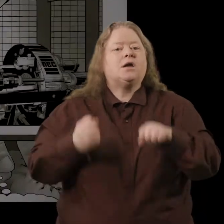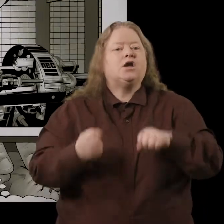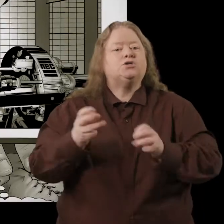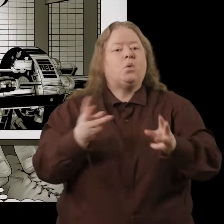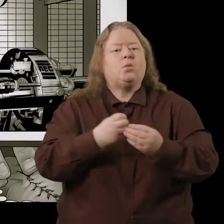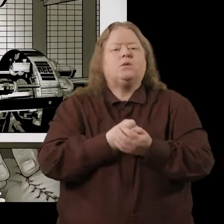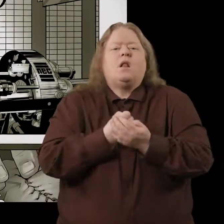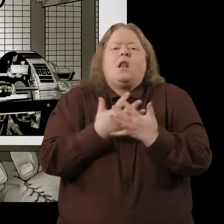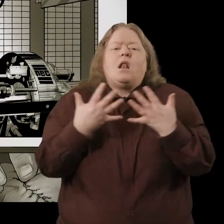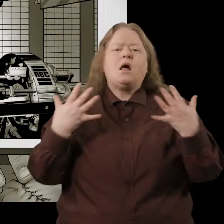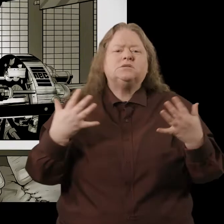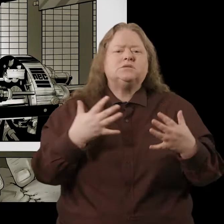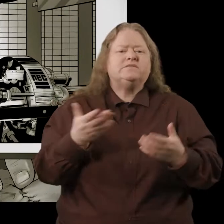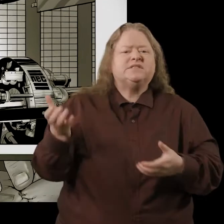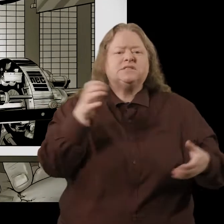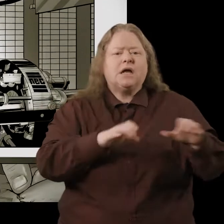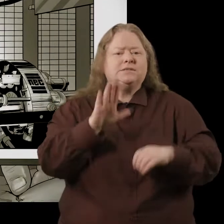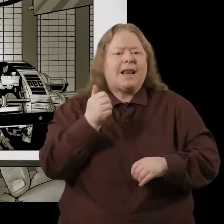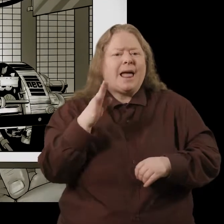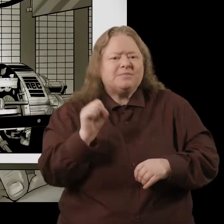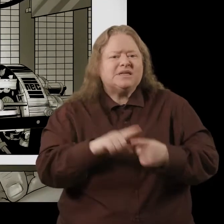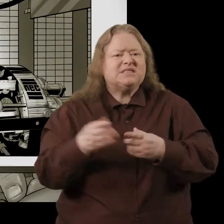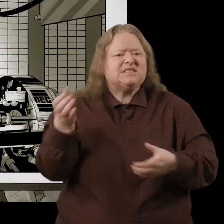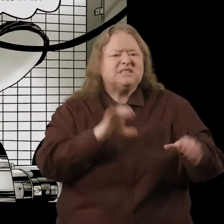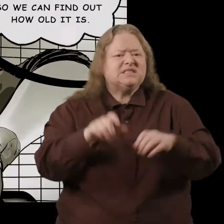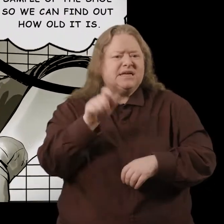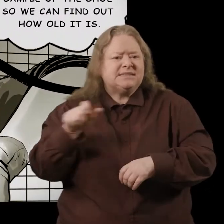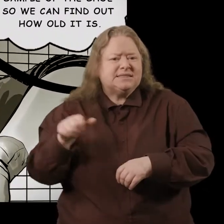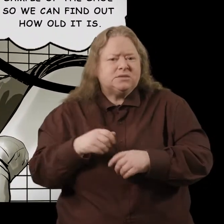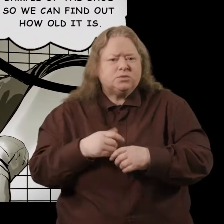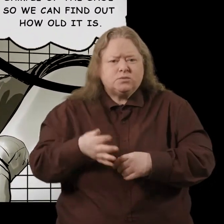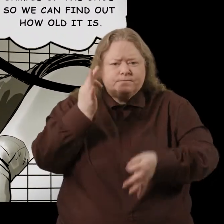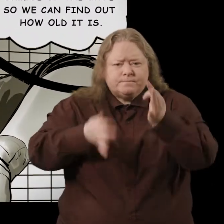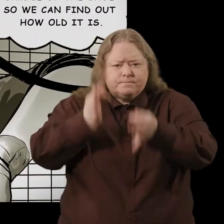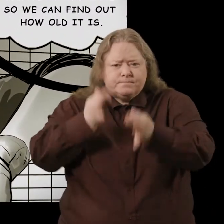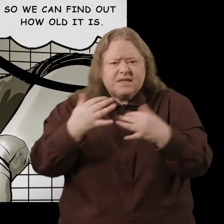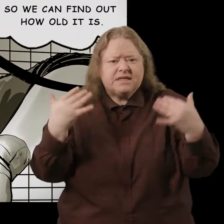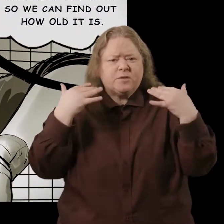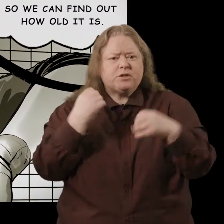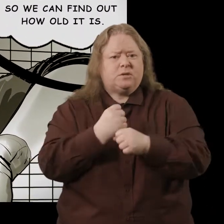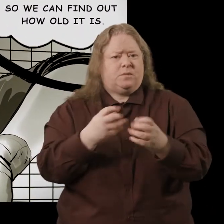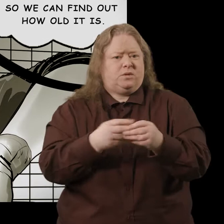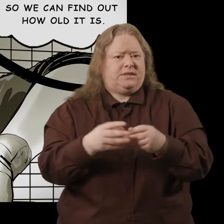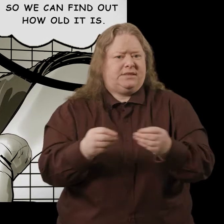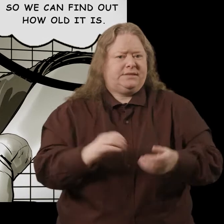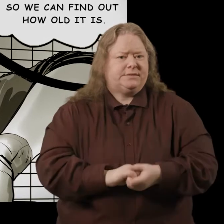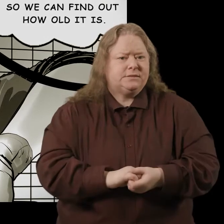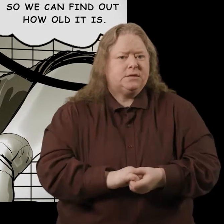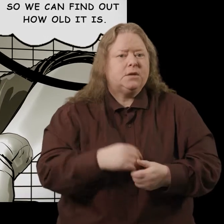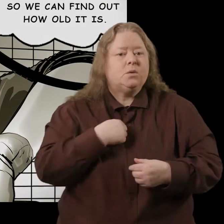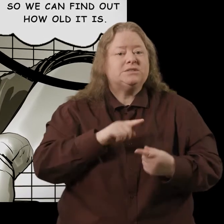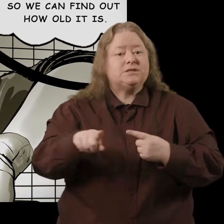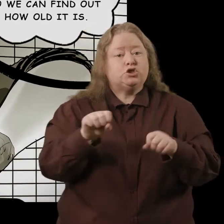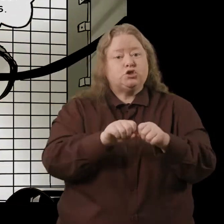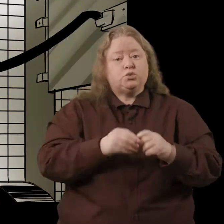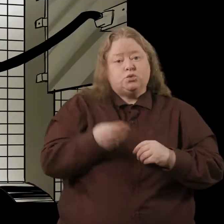Archaeologists work with lots of science laboratories and scientists to discover information about objects. We sent the